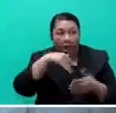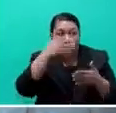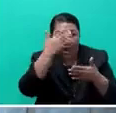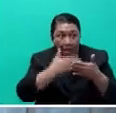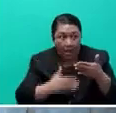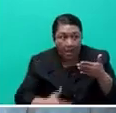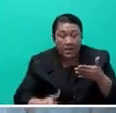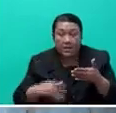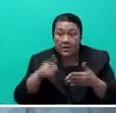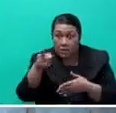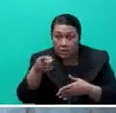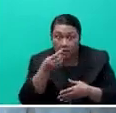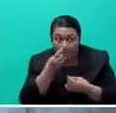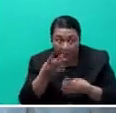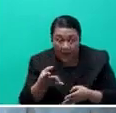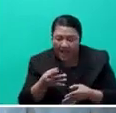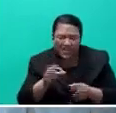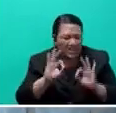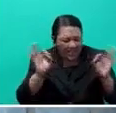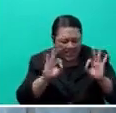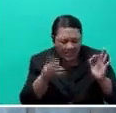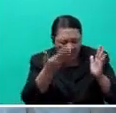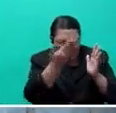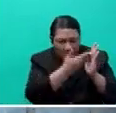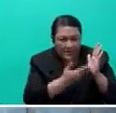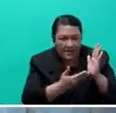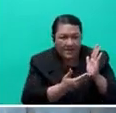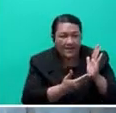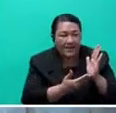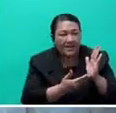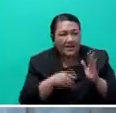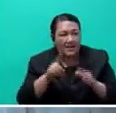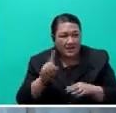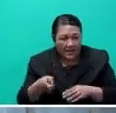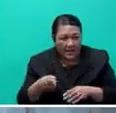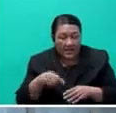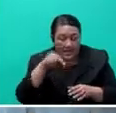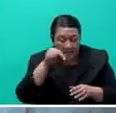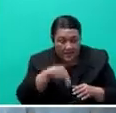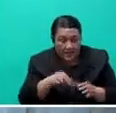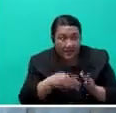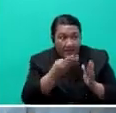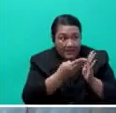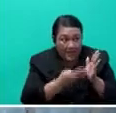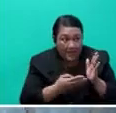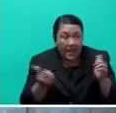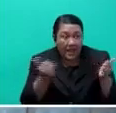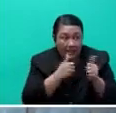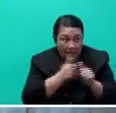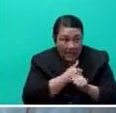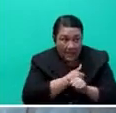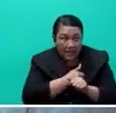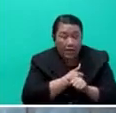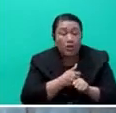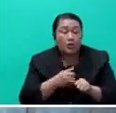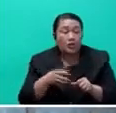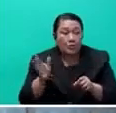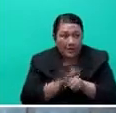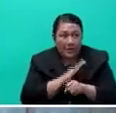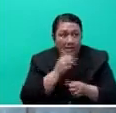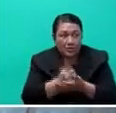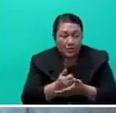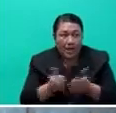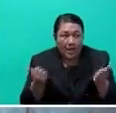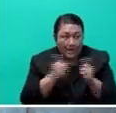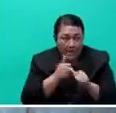bill. And as a previous chair, that's what I'm saying, that this bill needs to be amended to bring all those amendments before we can